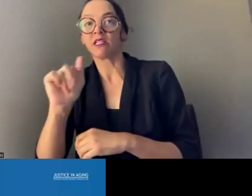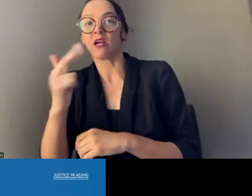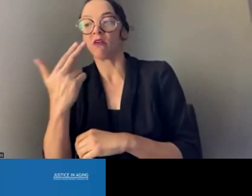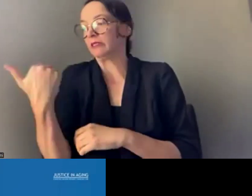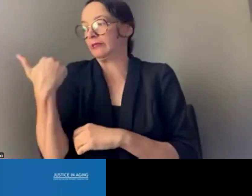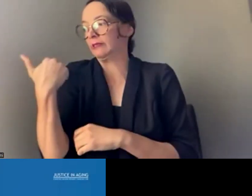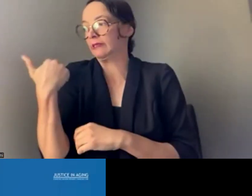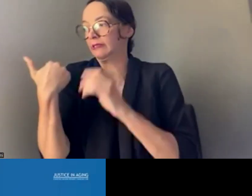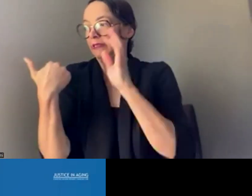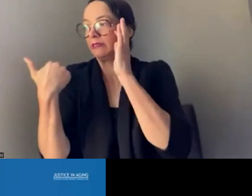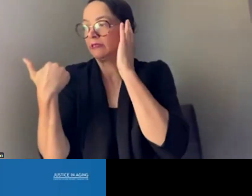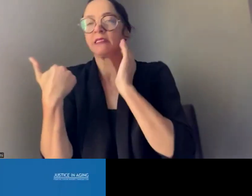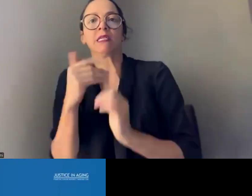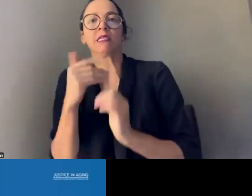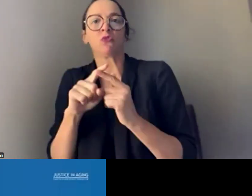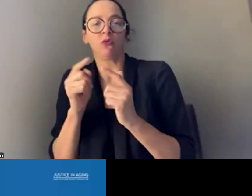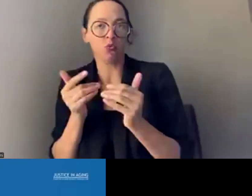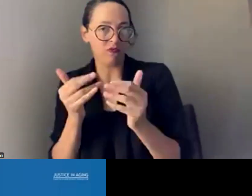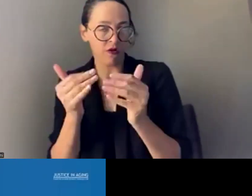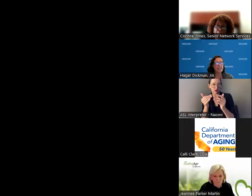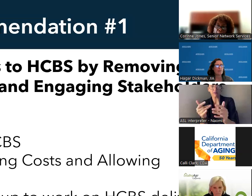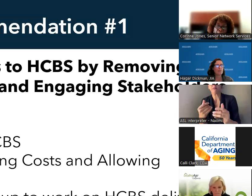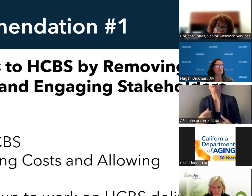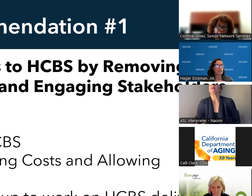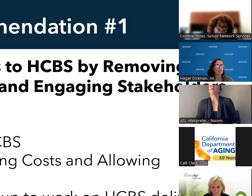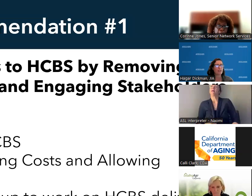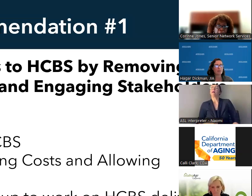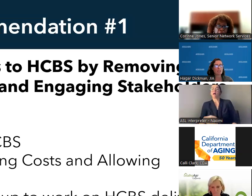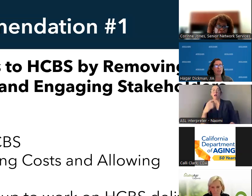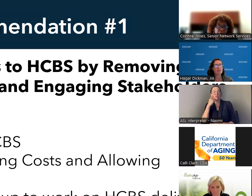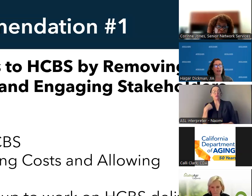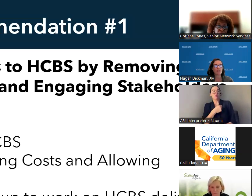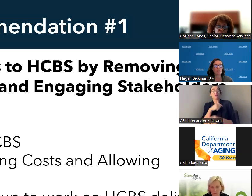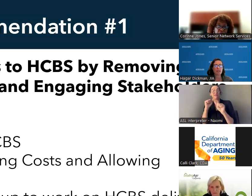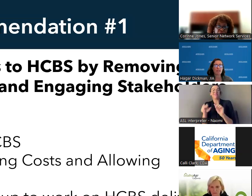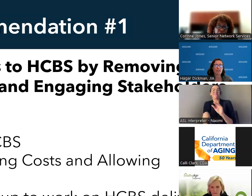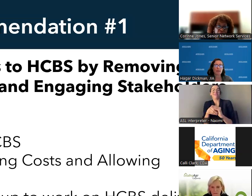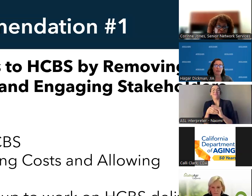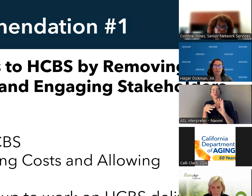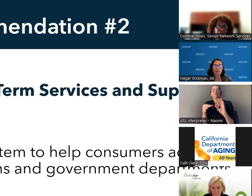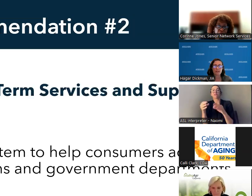able to add comments at the end, hopefully. The next recommendation that we have is